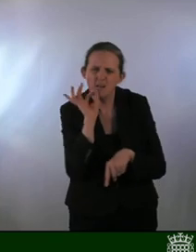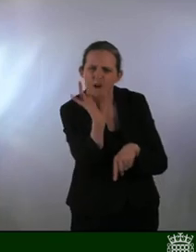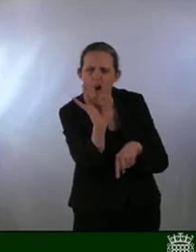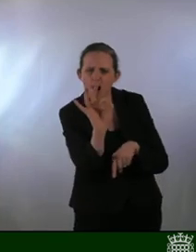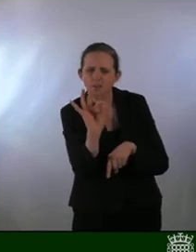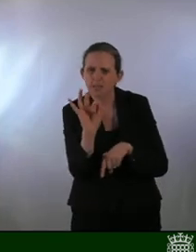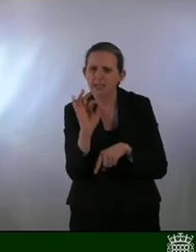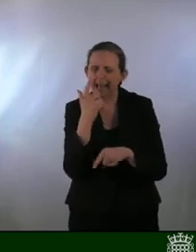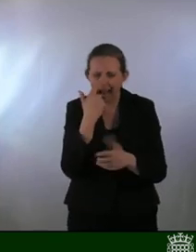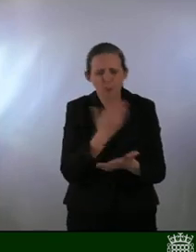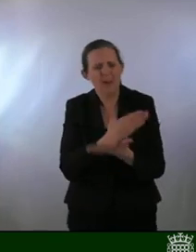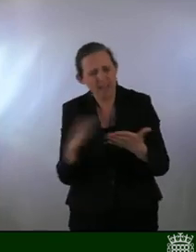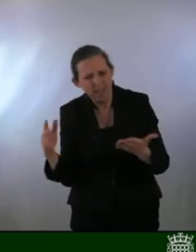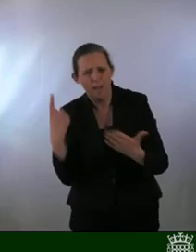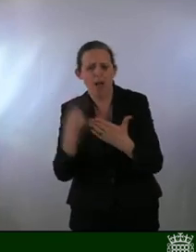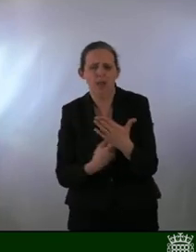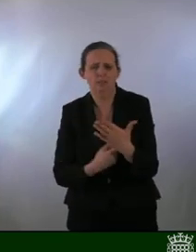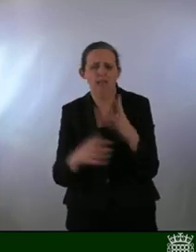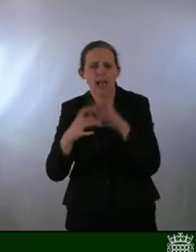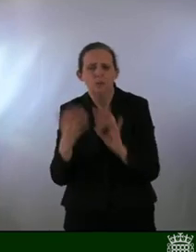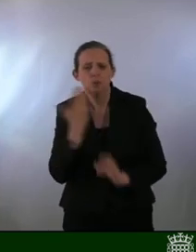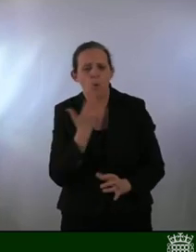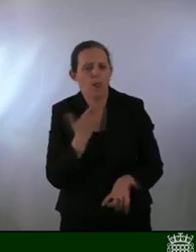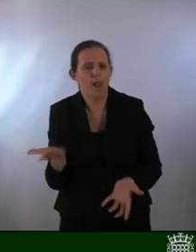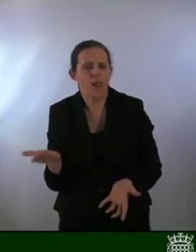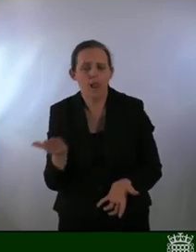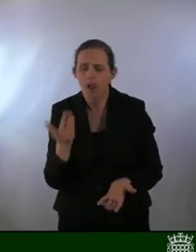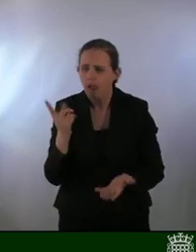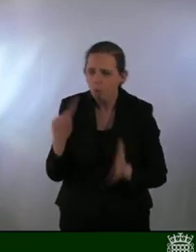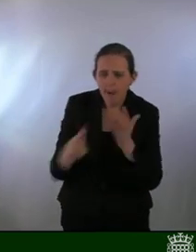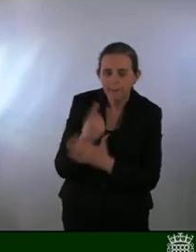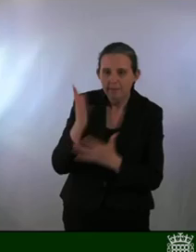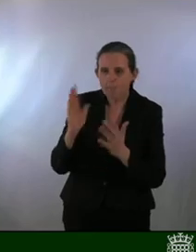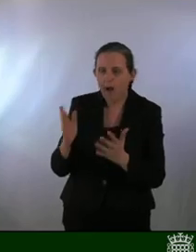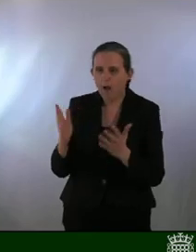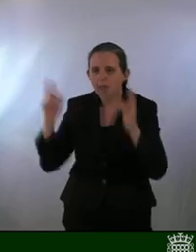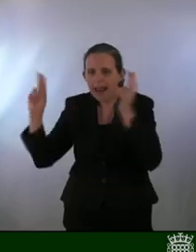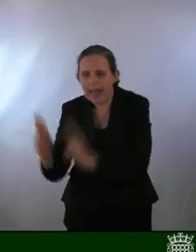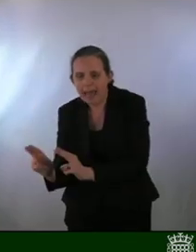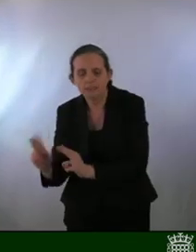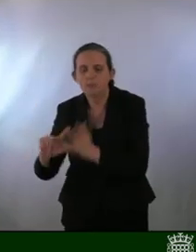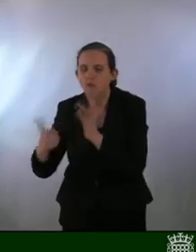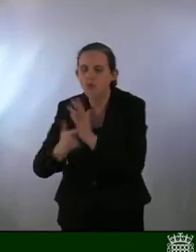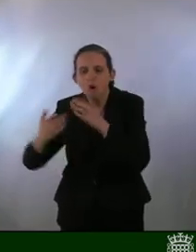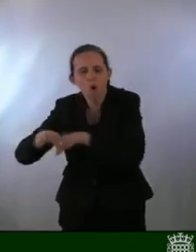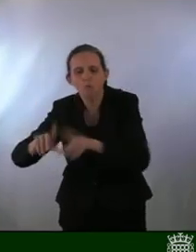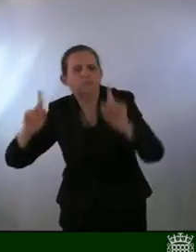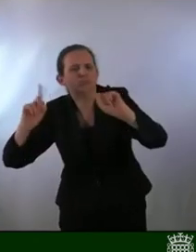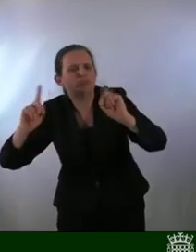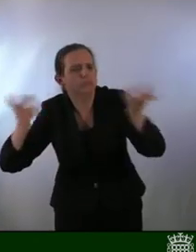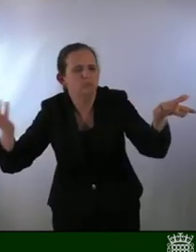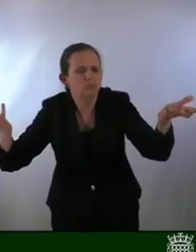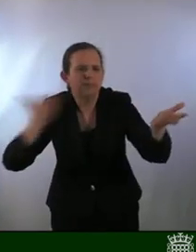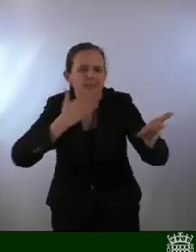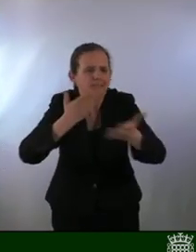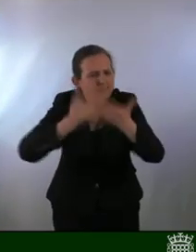the policy on schools and what happens if they have to downsize and what happens if the policy changes?